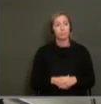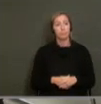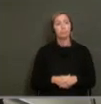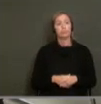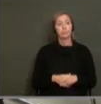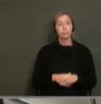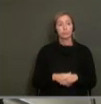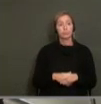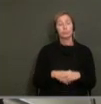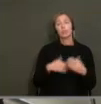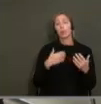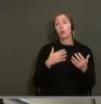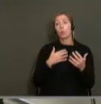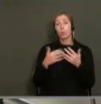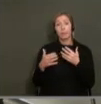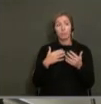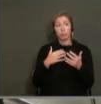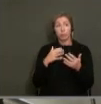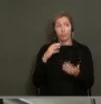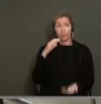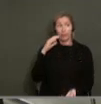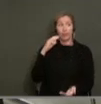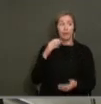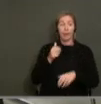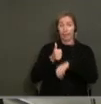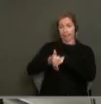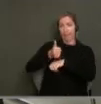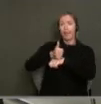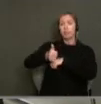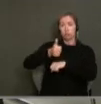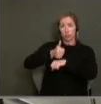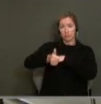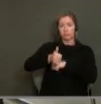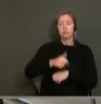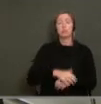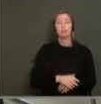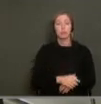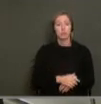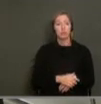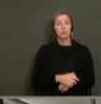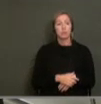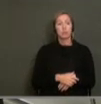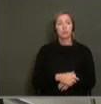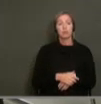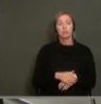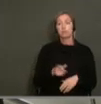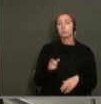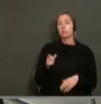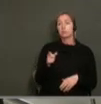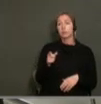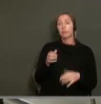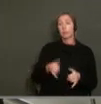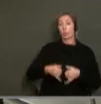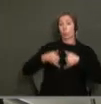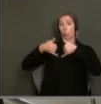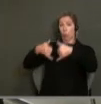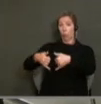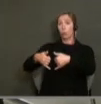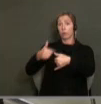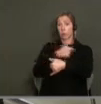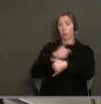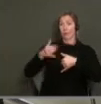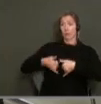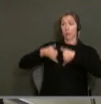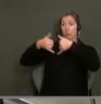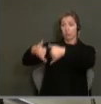Well, whatever allegations they are about this entity, as I mentioned, the award that they received from the city